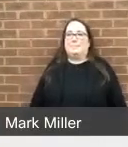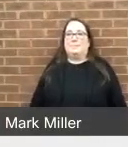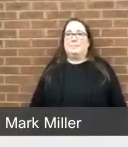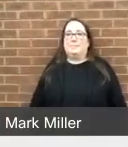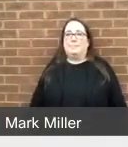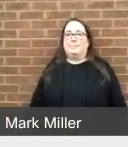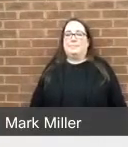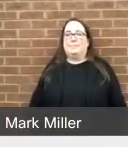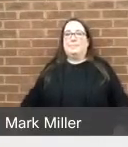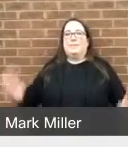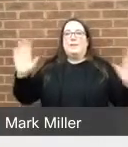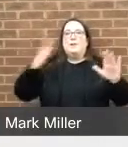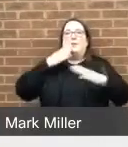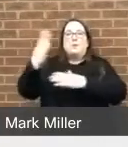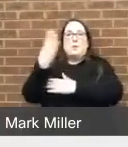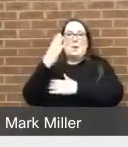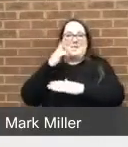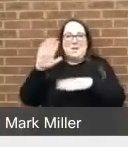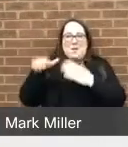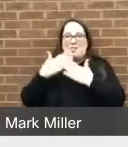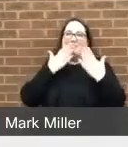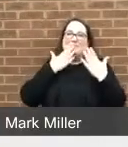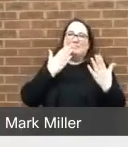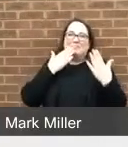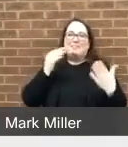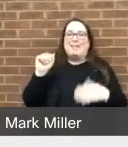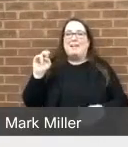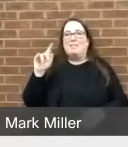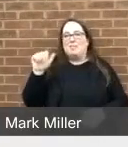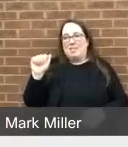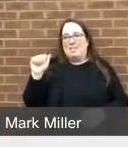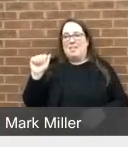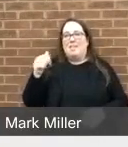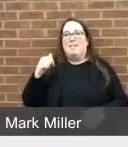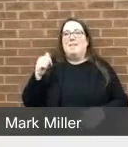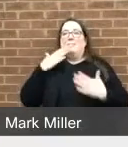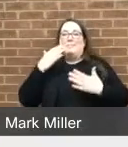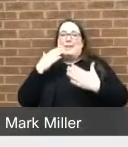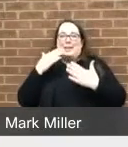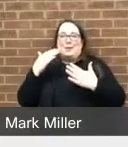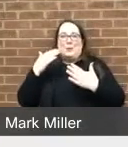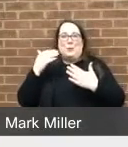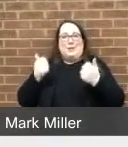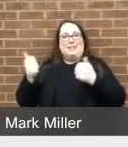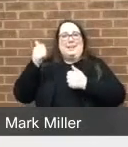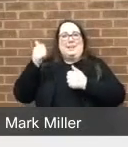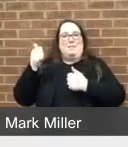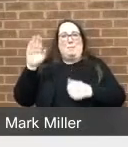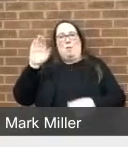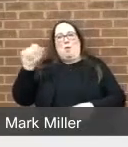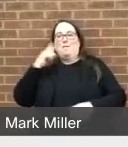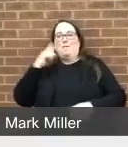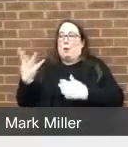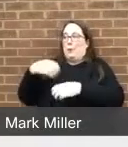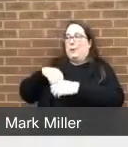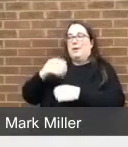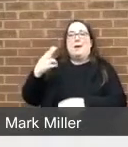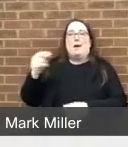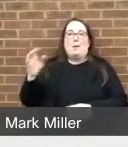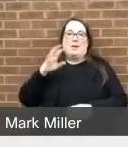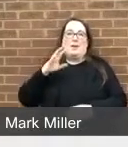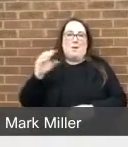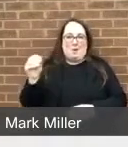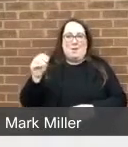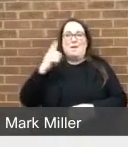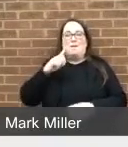Good morning, all, and thank you for that, Angela. County Executive Ball, thank you for your commitment to improving Howard County and for the Office